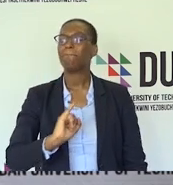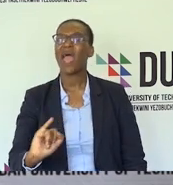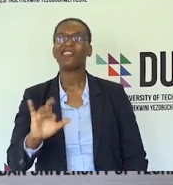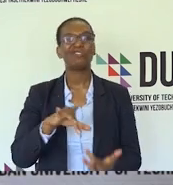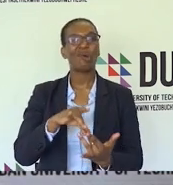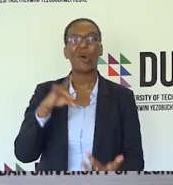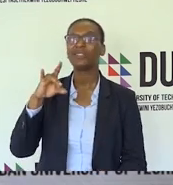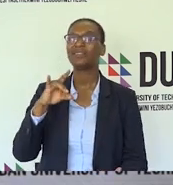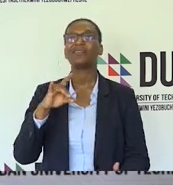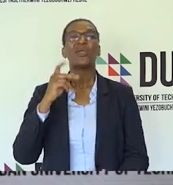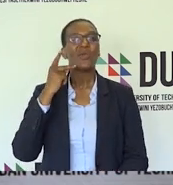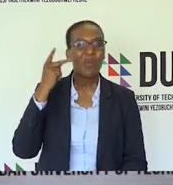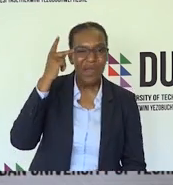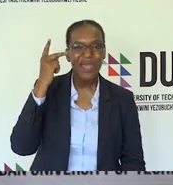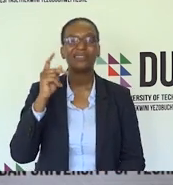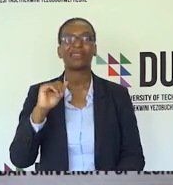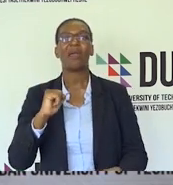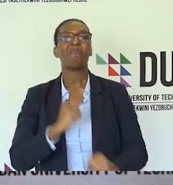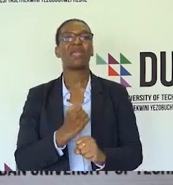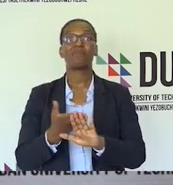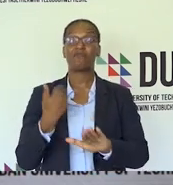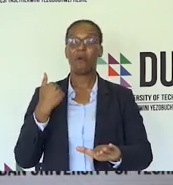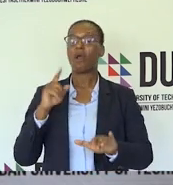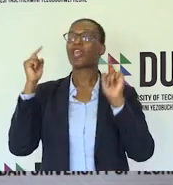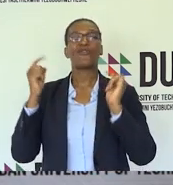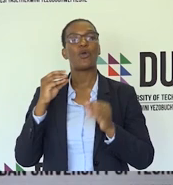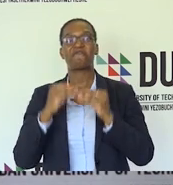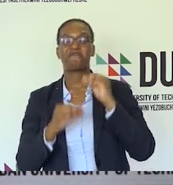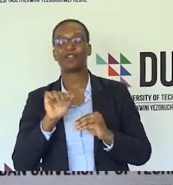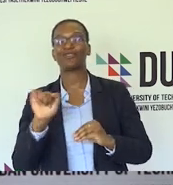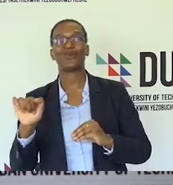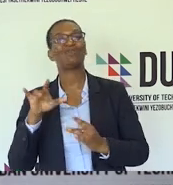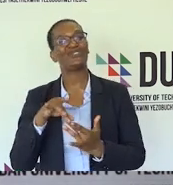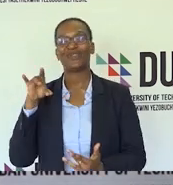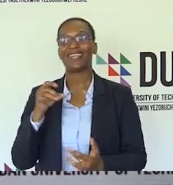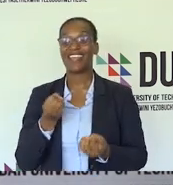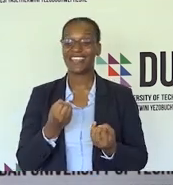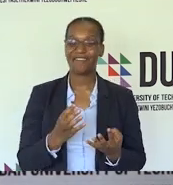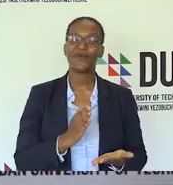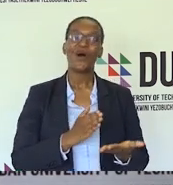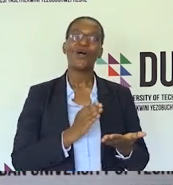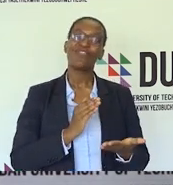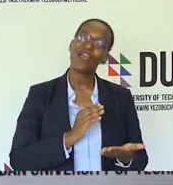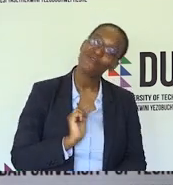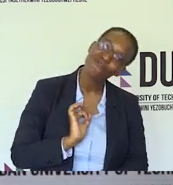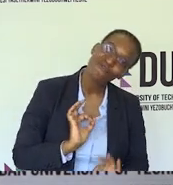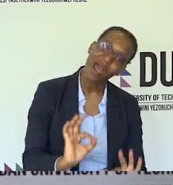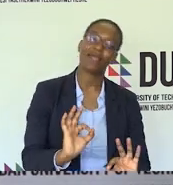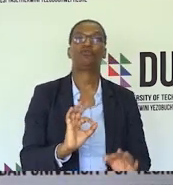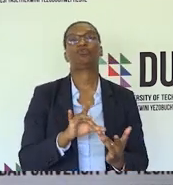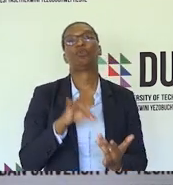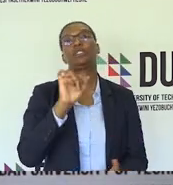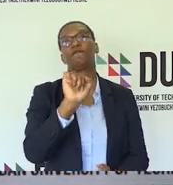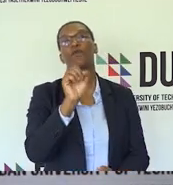your parents made in their youth does not correct those bad choices and give you the right choices for your future.